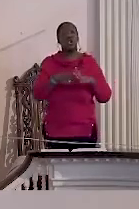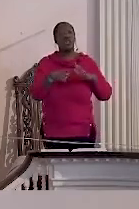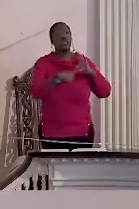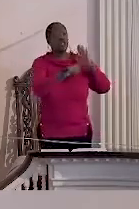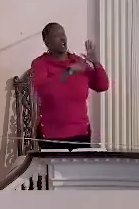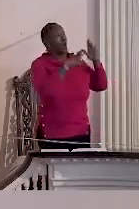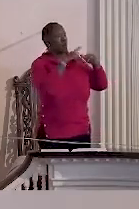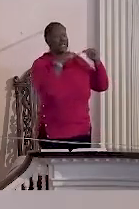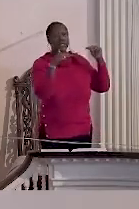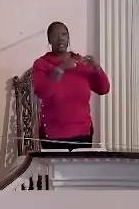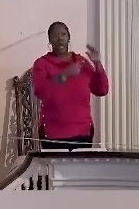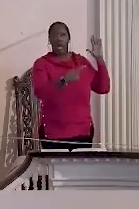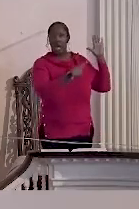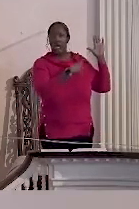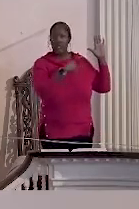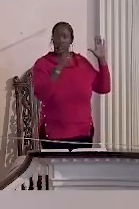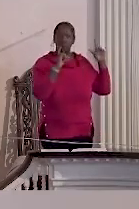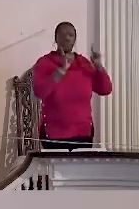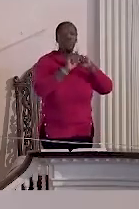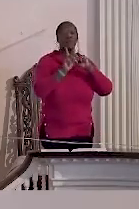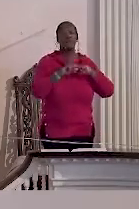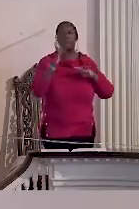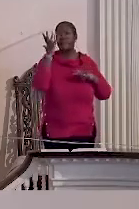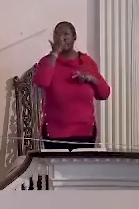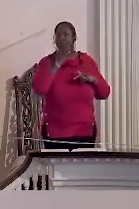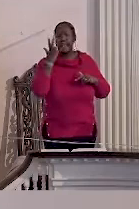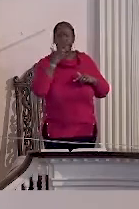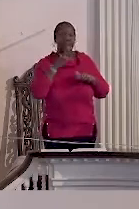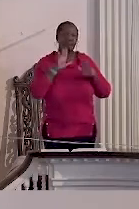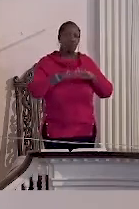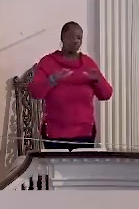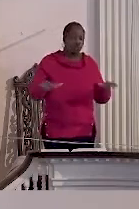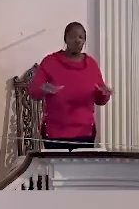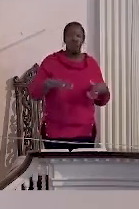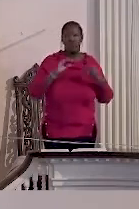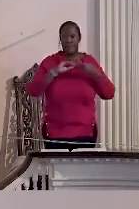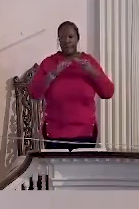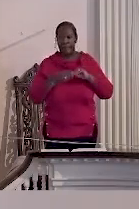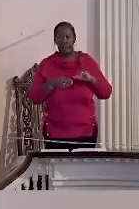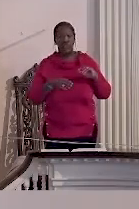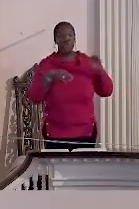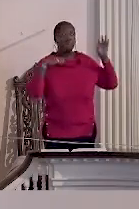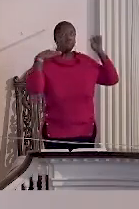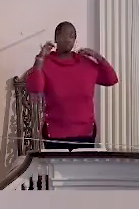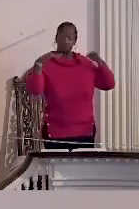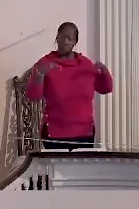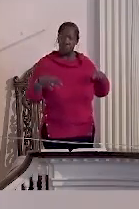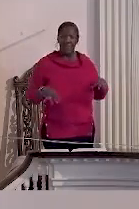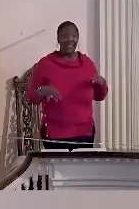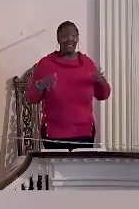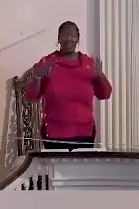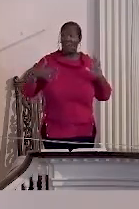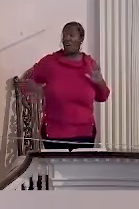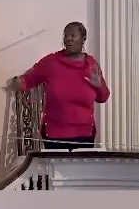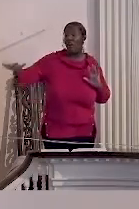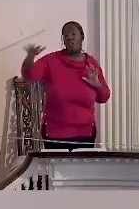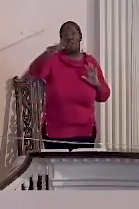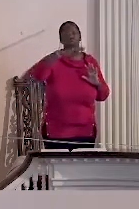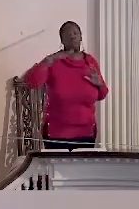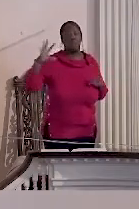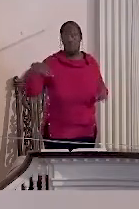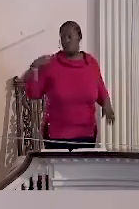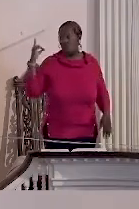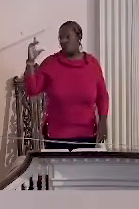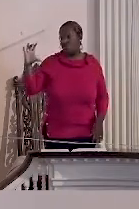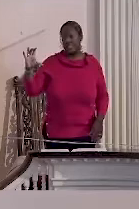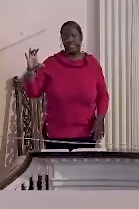slides with children's faces and numbers. He explained how all around the city of Washington,